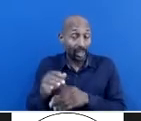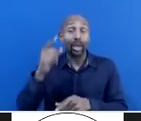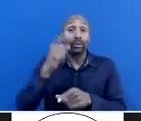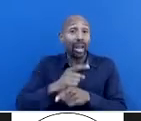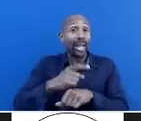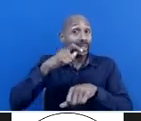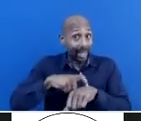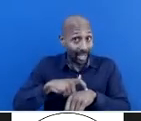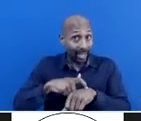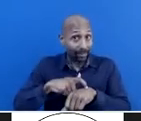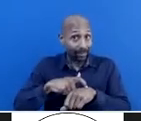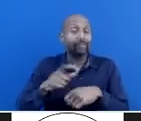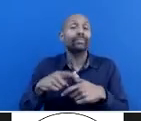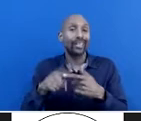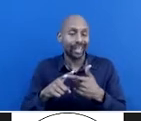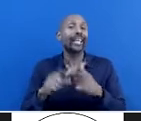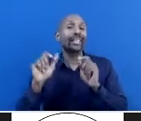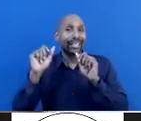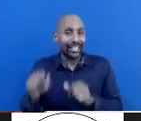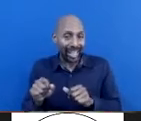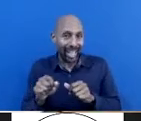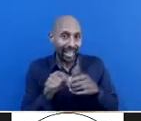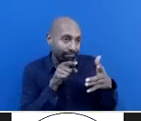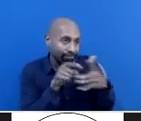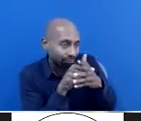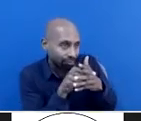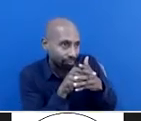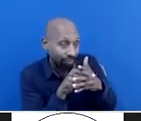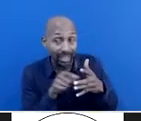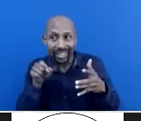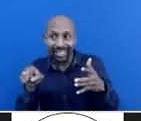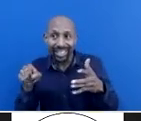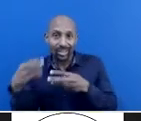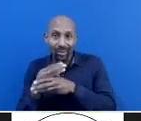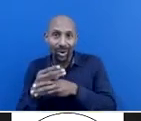can pierce the veil between this fake world and that real one and see into it.